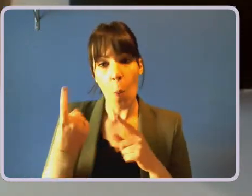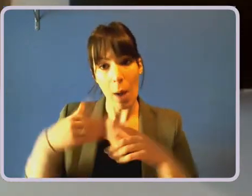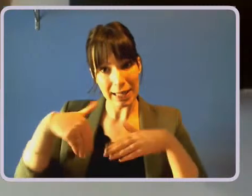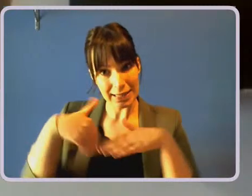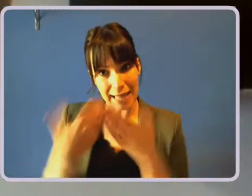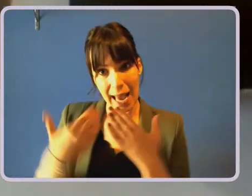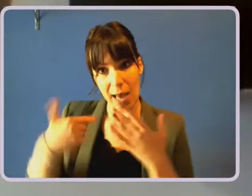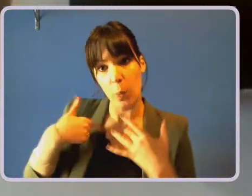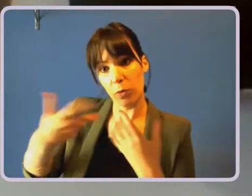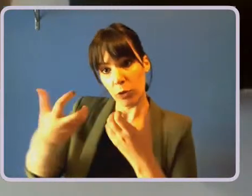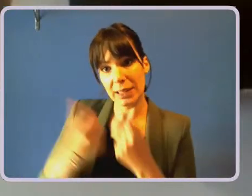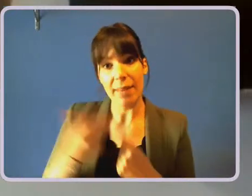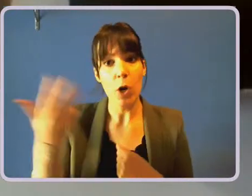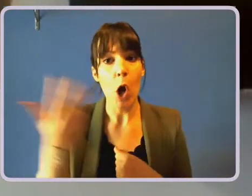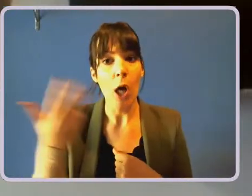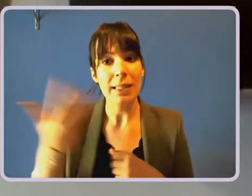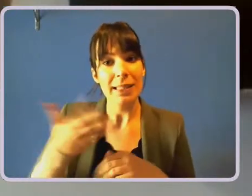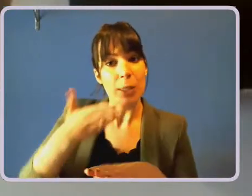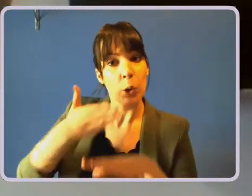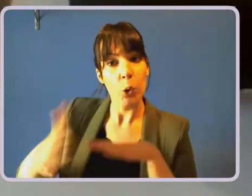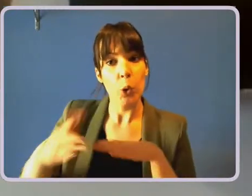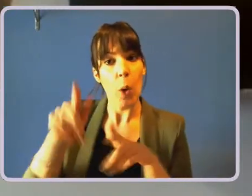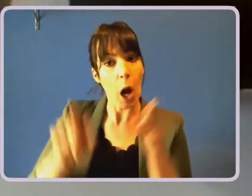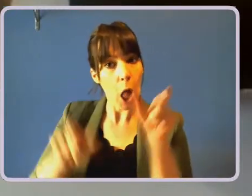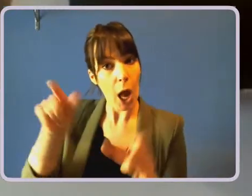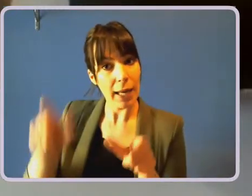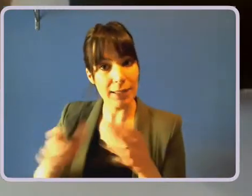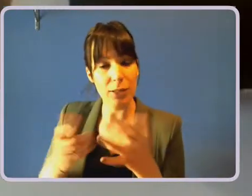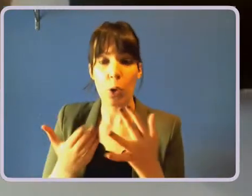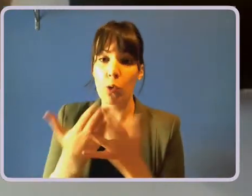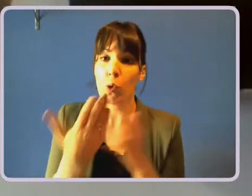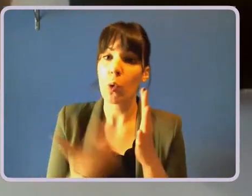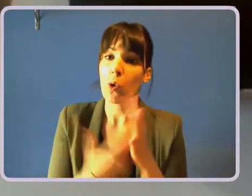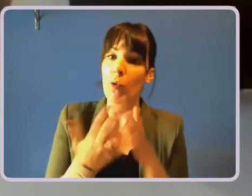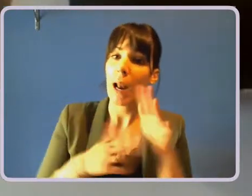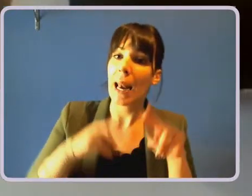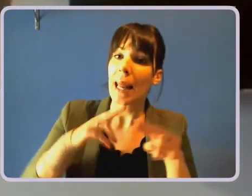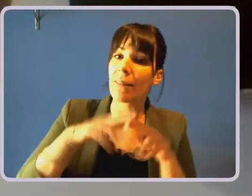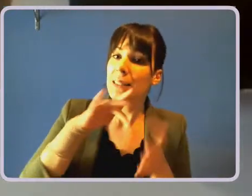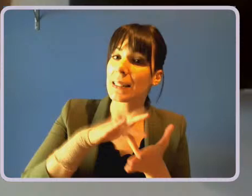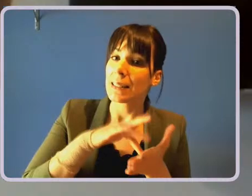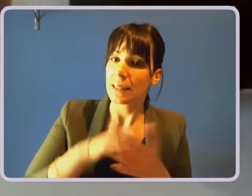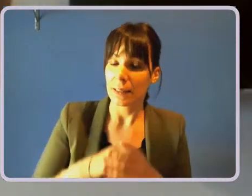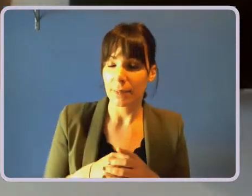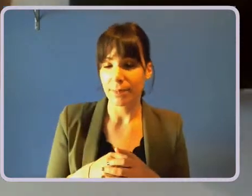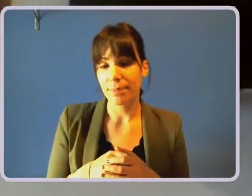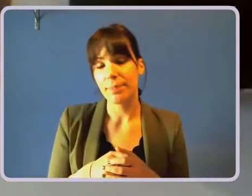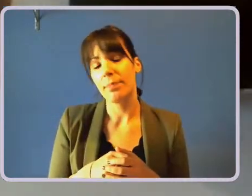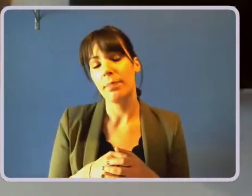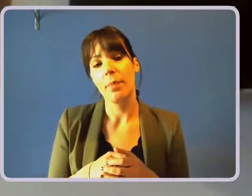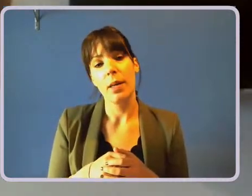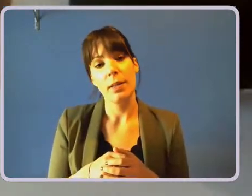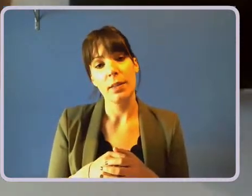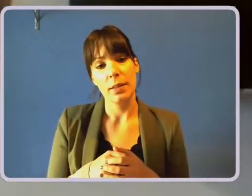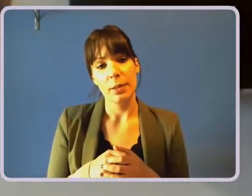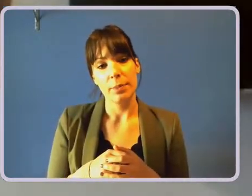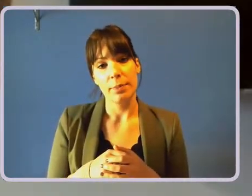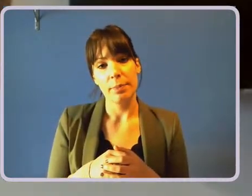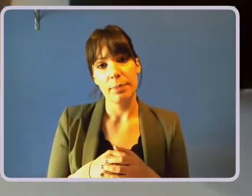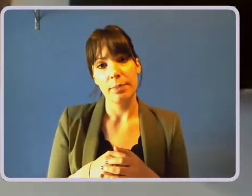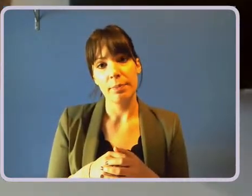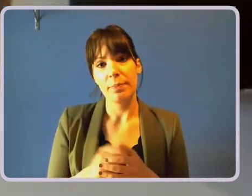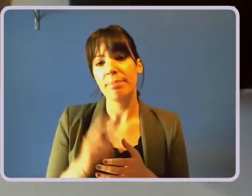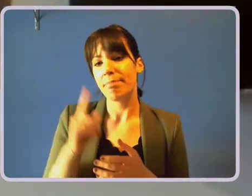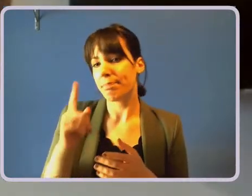relief centres, and it's fair to say that there was a loss. There was a feeling of isolation, a lot